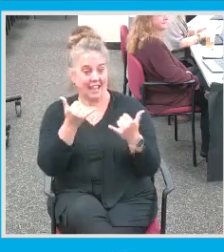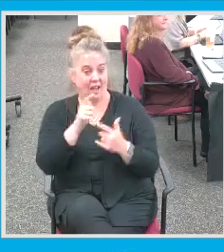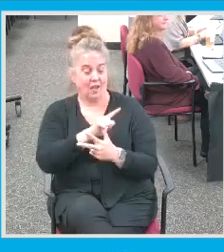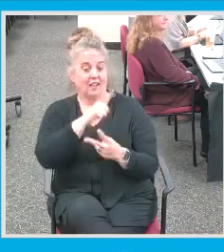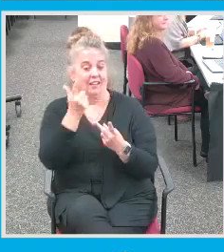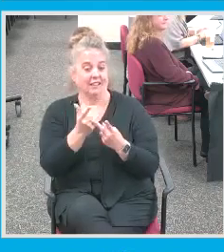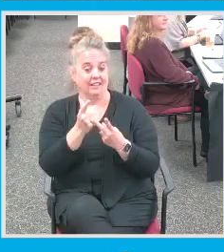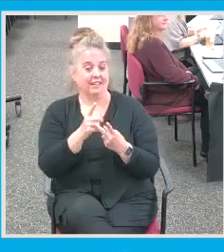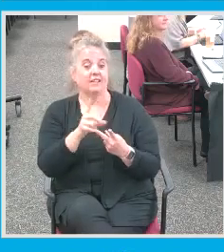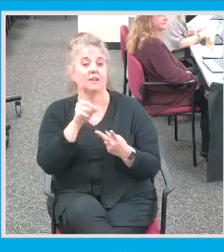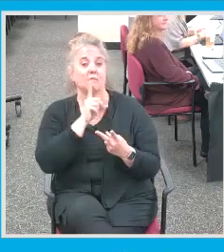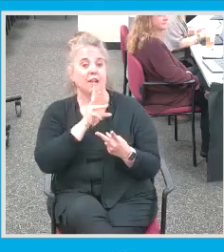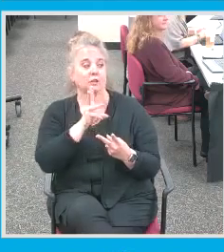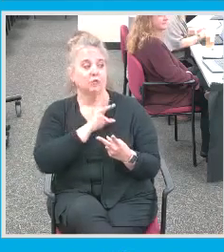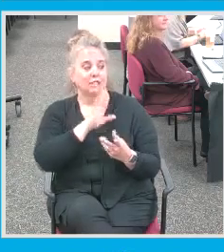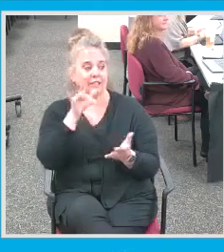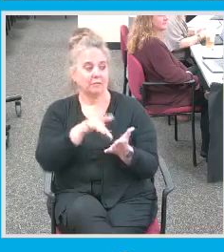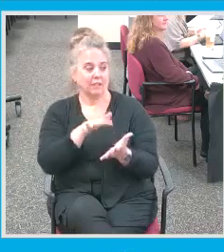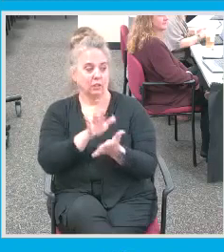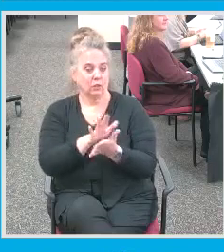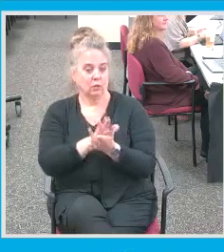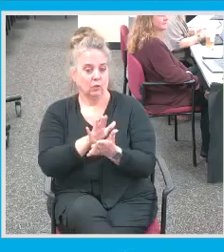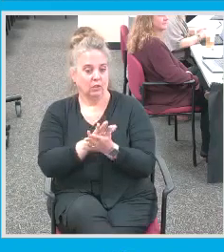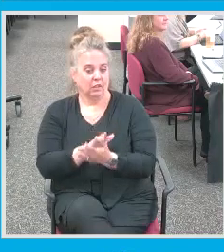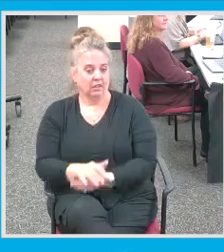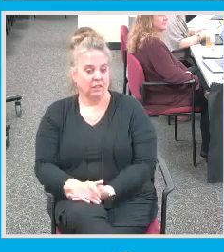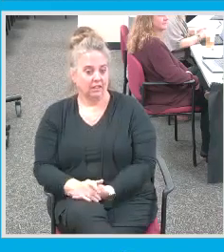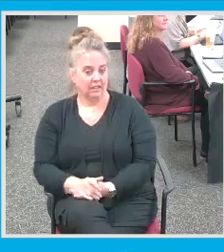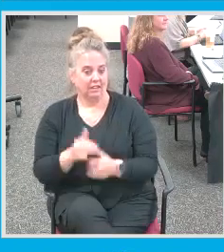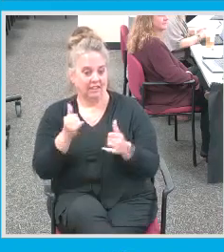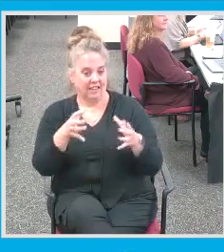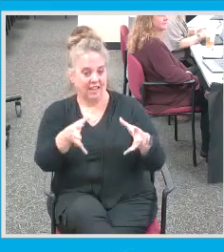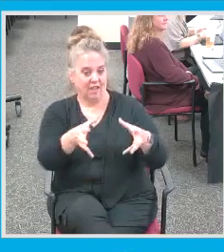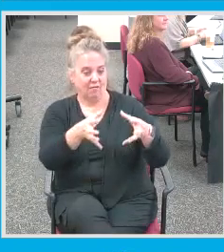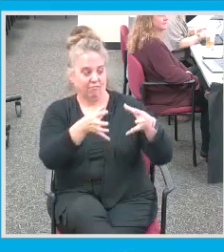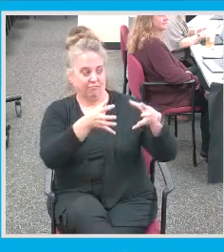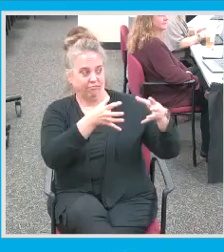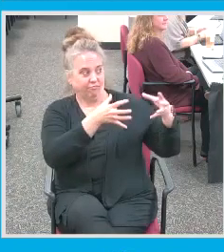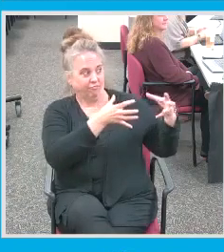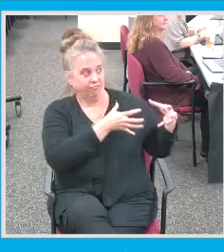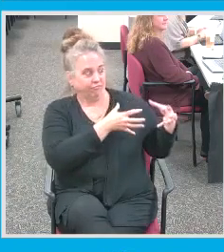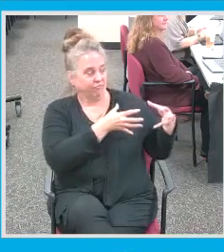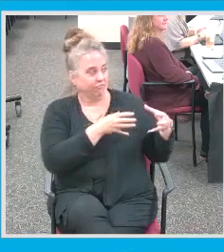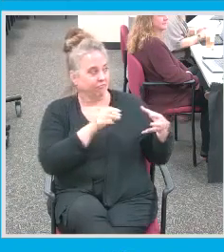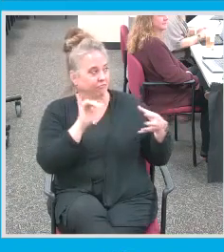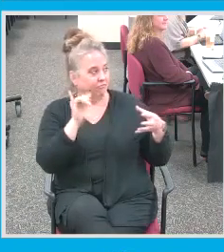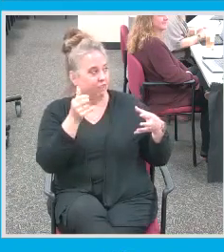School, Janie Anderson, who runs the SWAT program there.